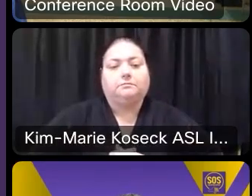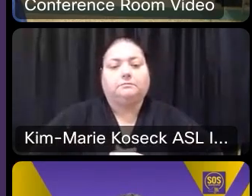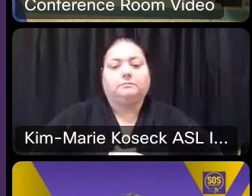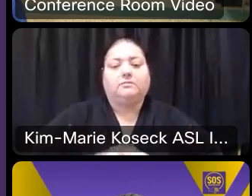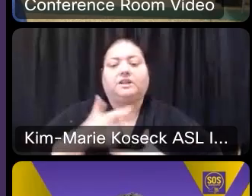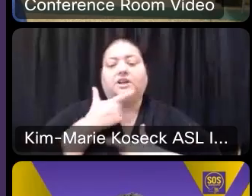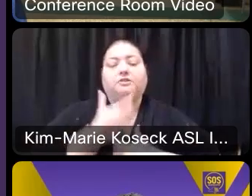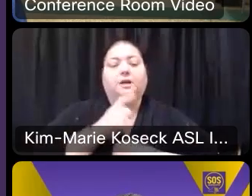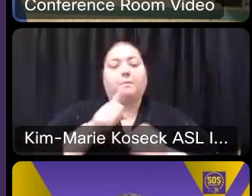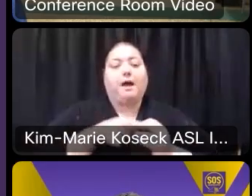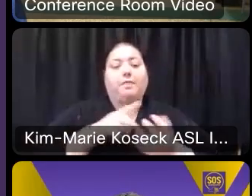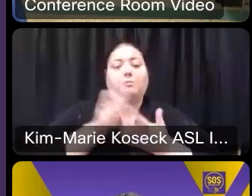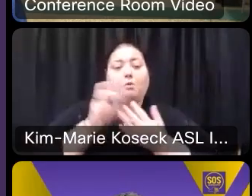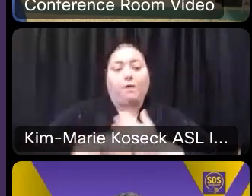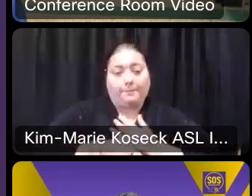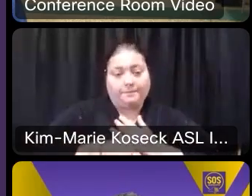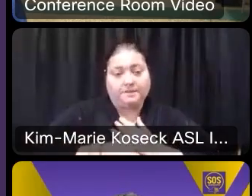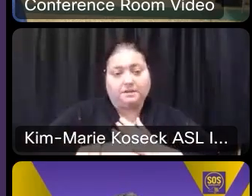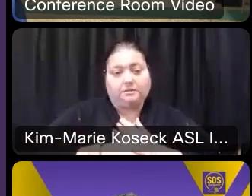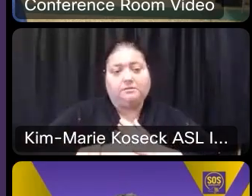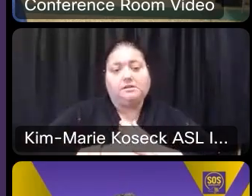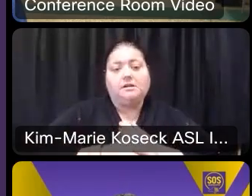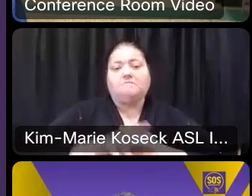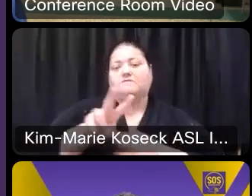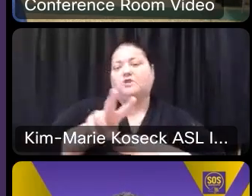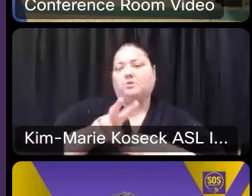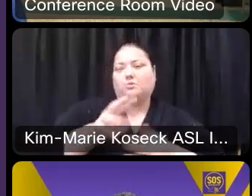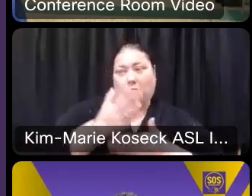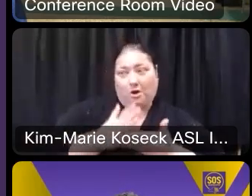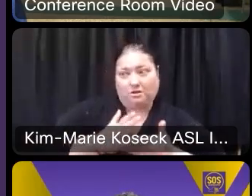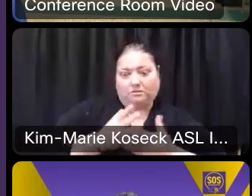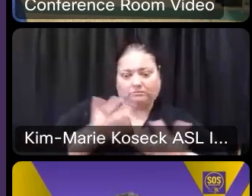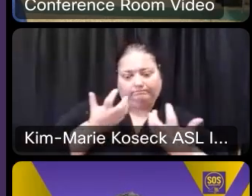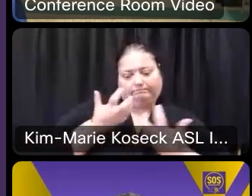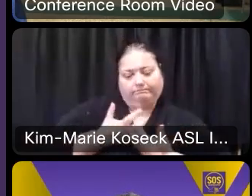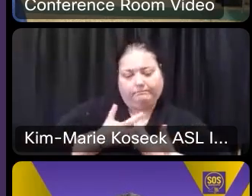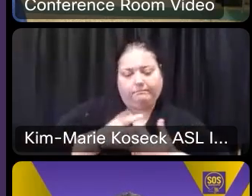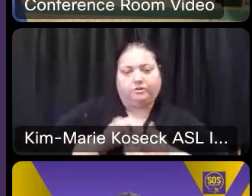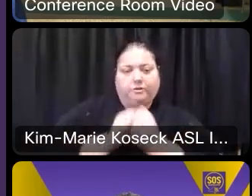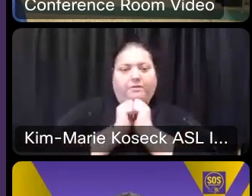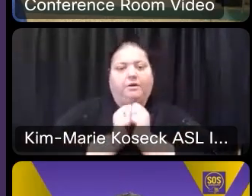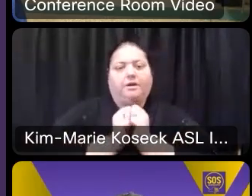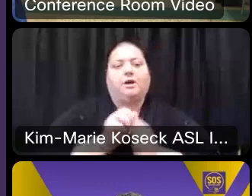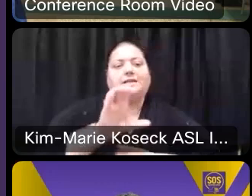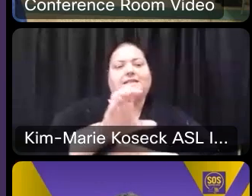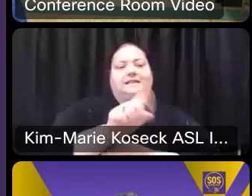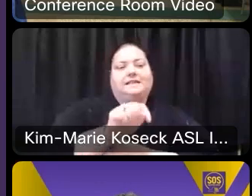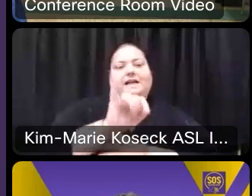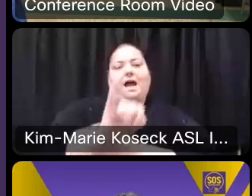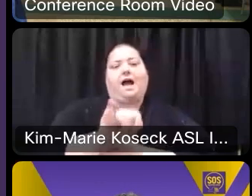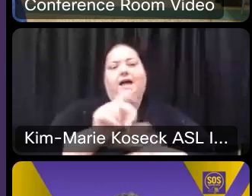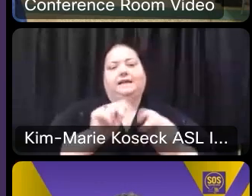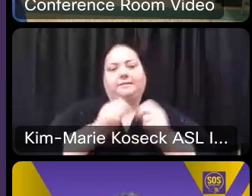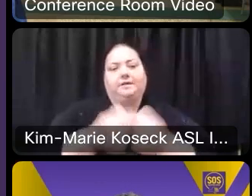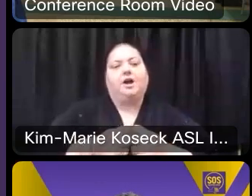What's interesting about these programs is they're really two sort of components that are put together. One is a CTI team, a